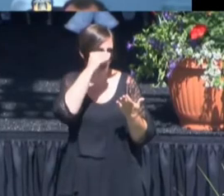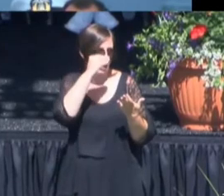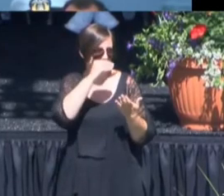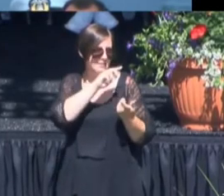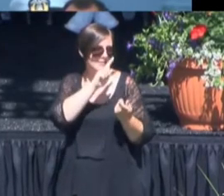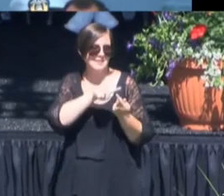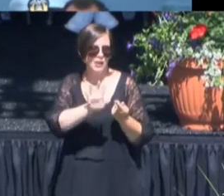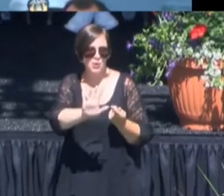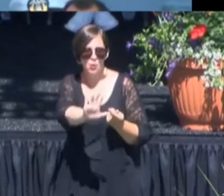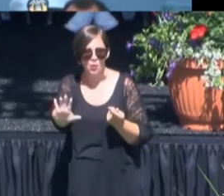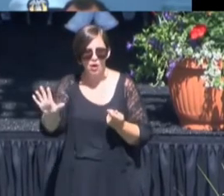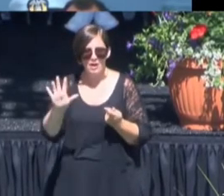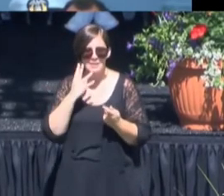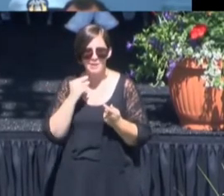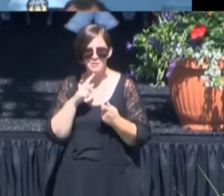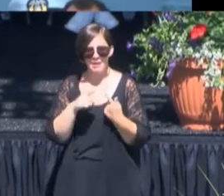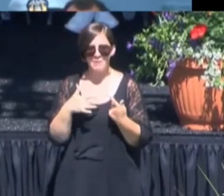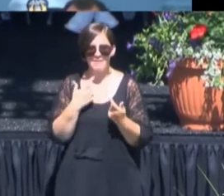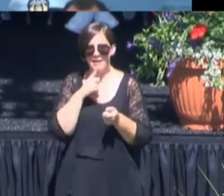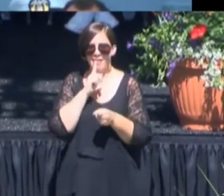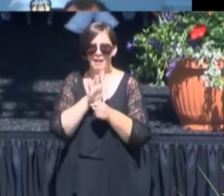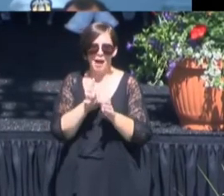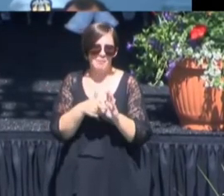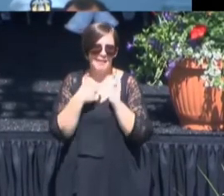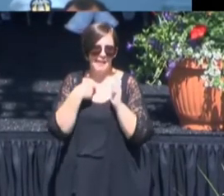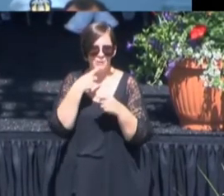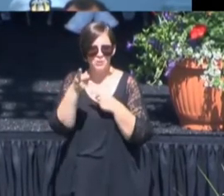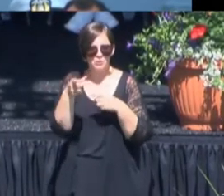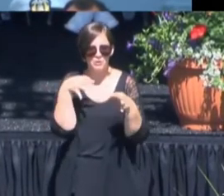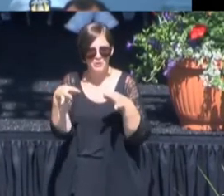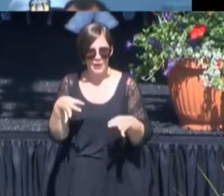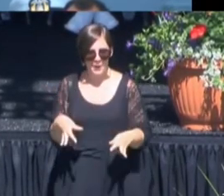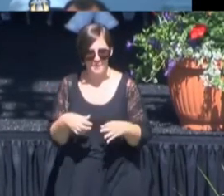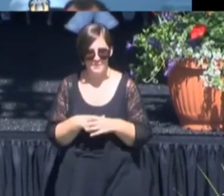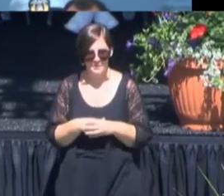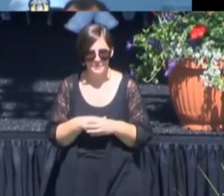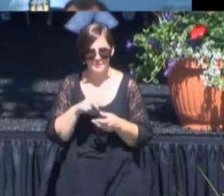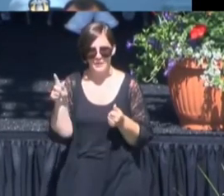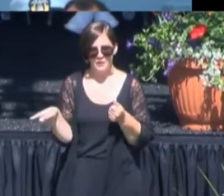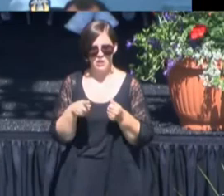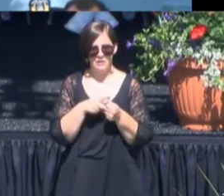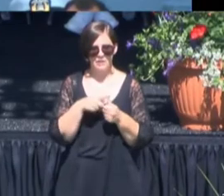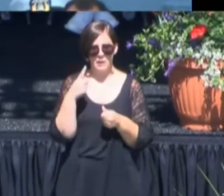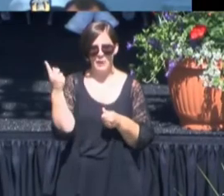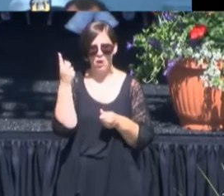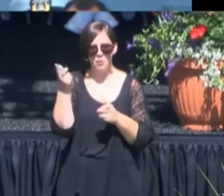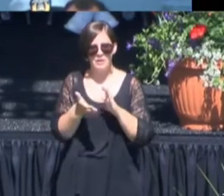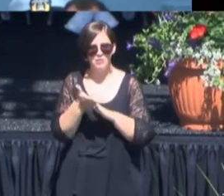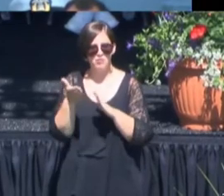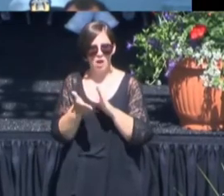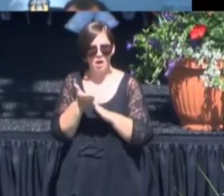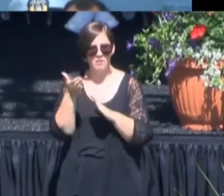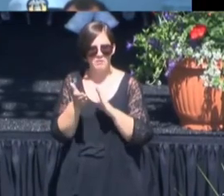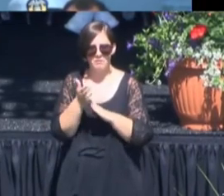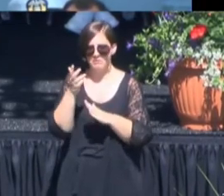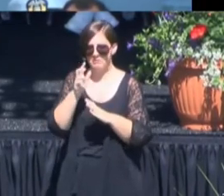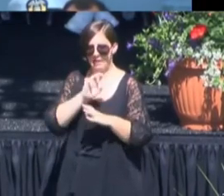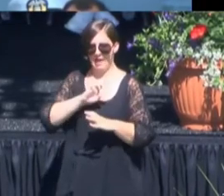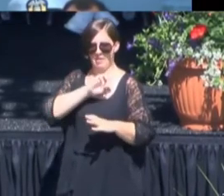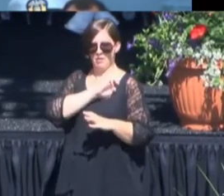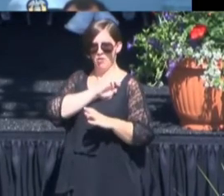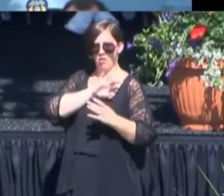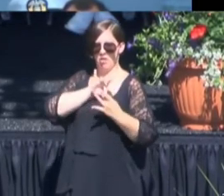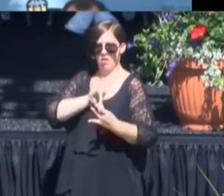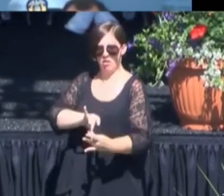experience, but we feel obligated to try and share some of this with you. First of all, always run the ethical midfield, just like you learned